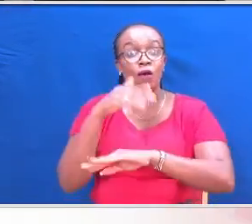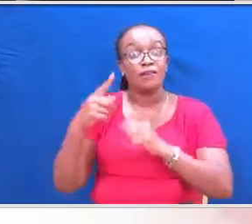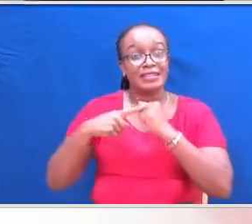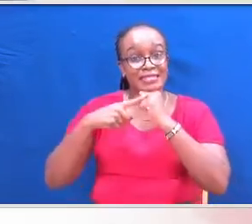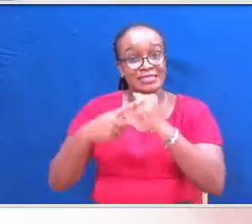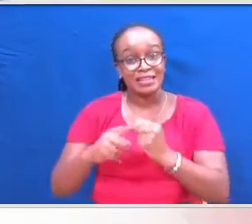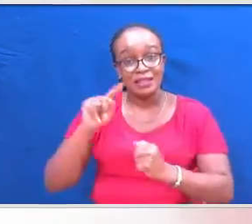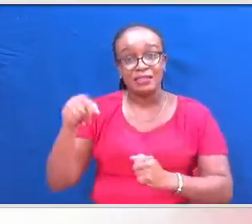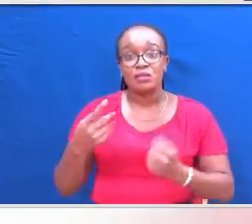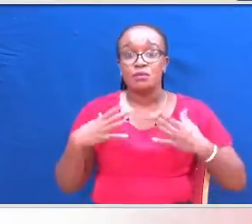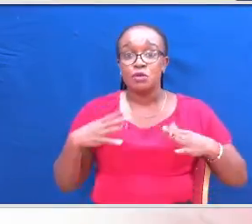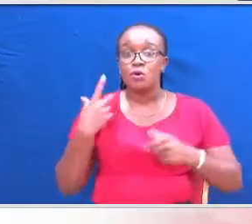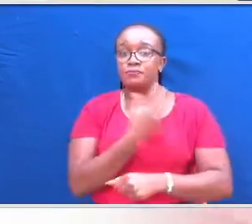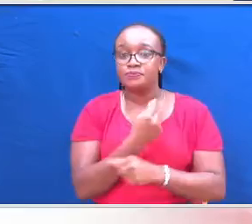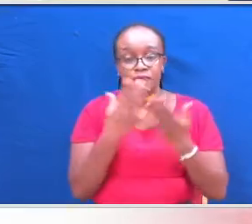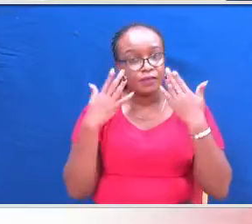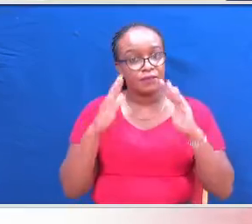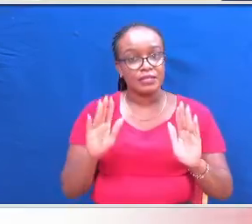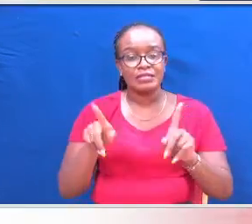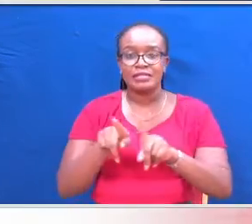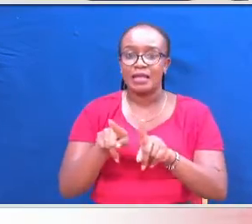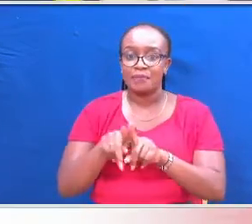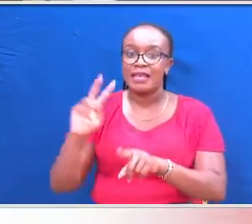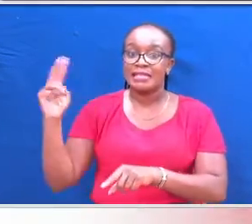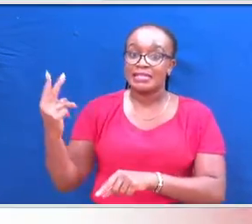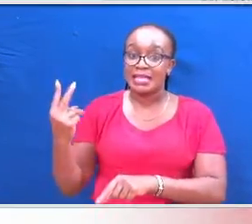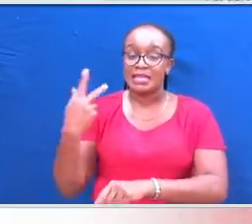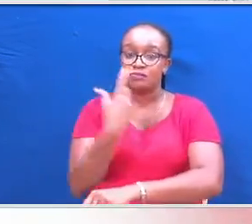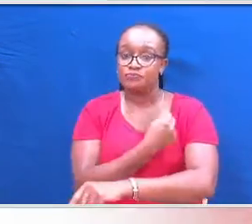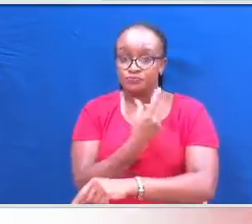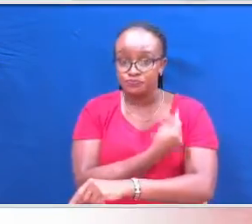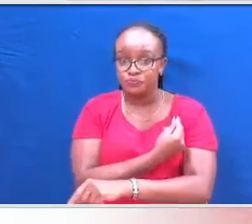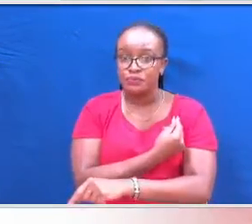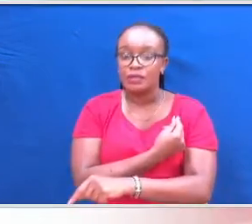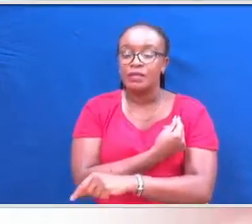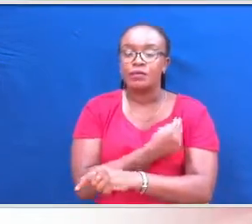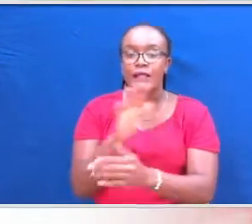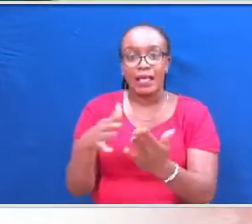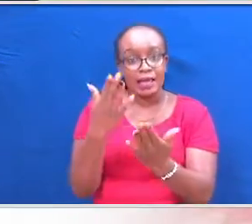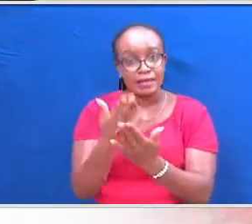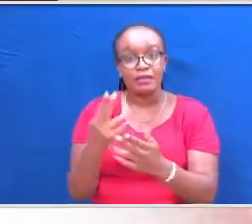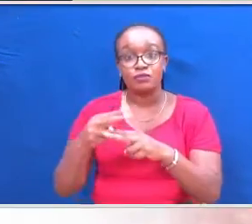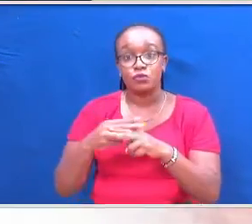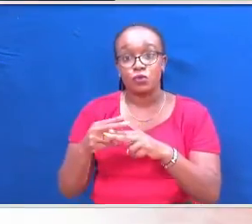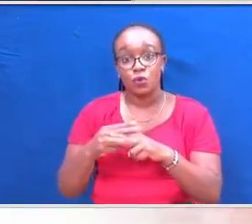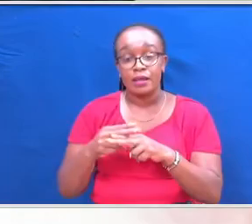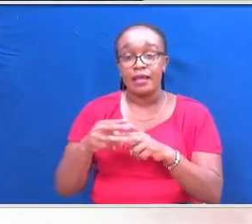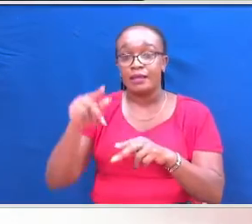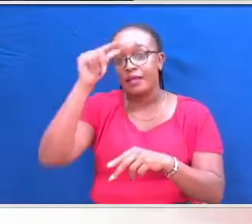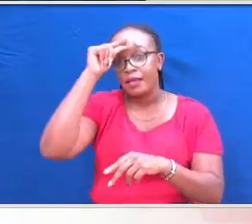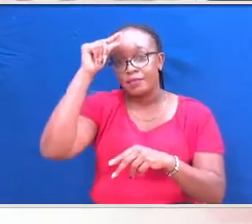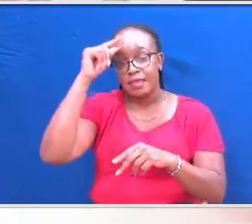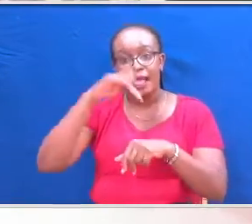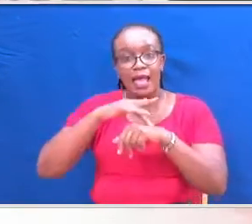a jab so far. However, delays of the second dose among the vaccinated is rife, as the government earlier announced